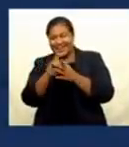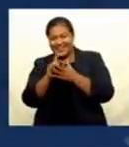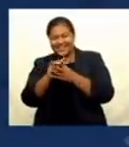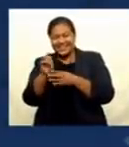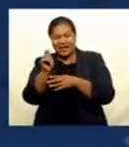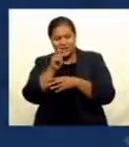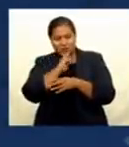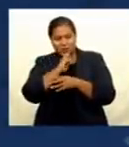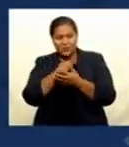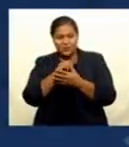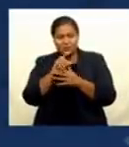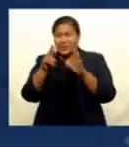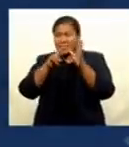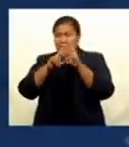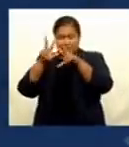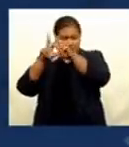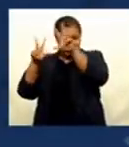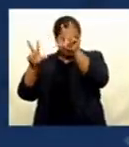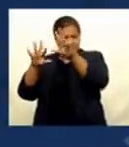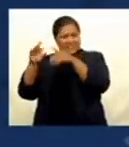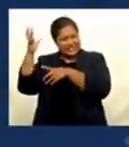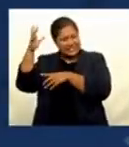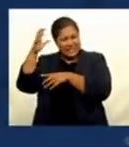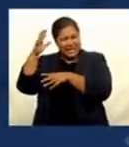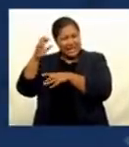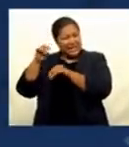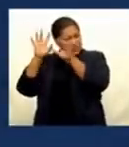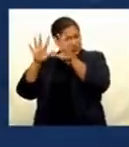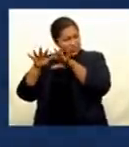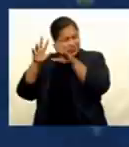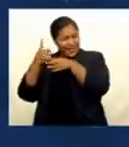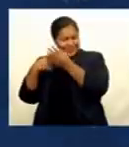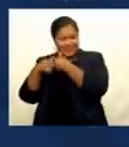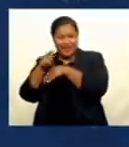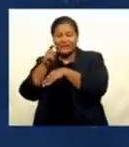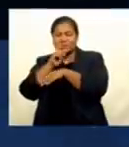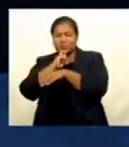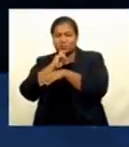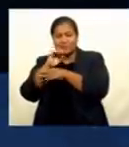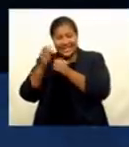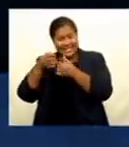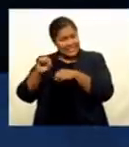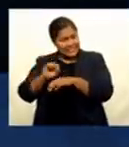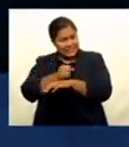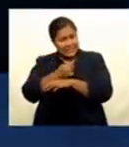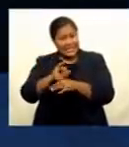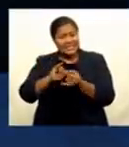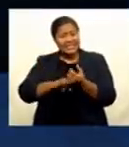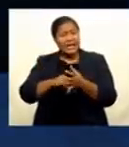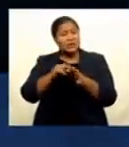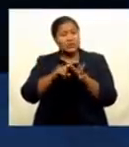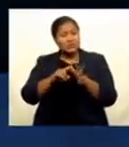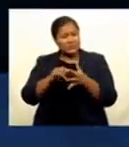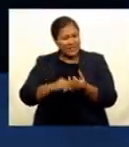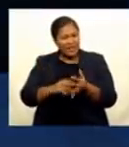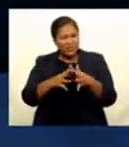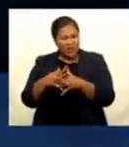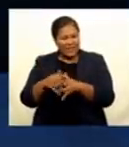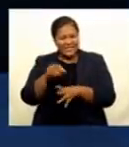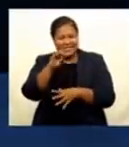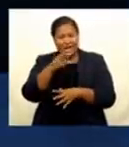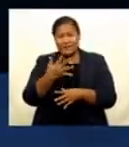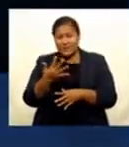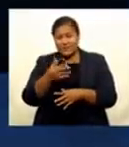afternoon. In the north, partly sunny with a shower in places this afternoon. At sea, south to southwesterly winds 10 to 15